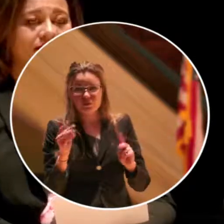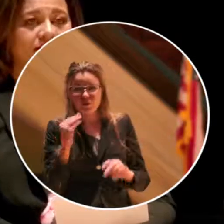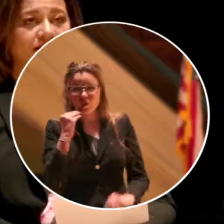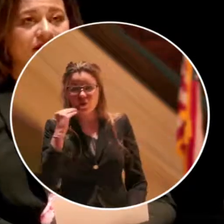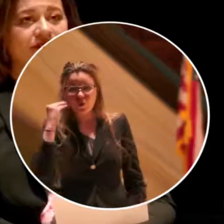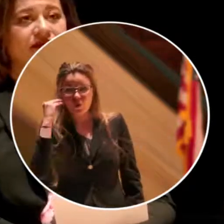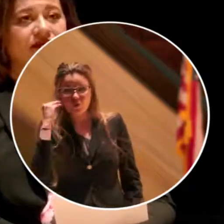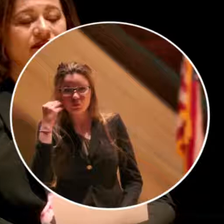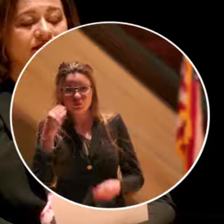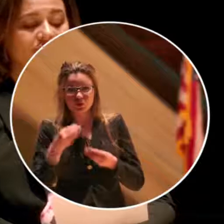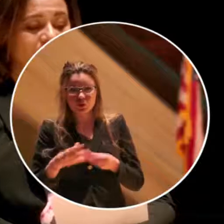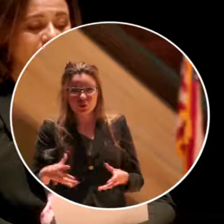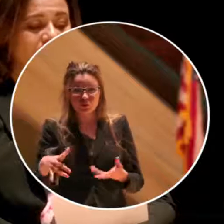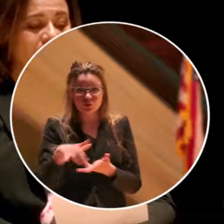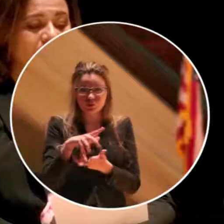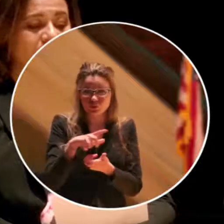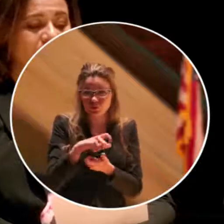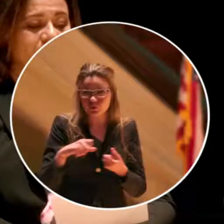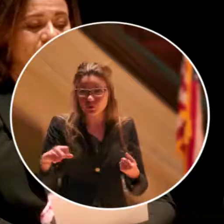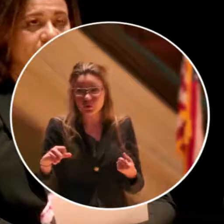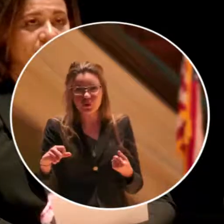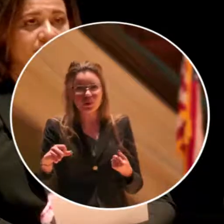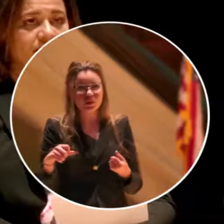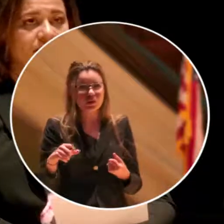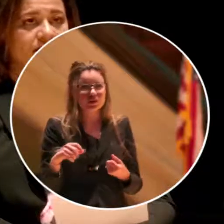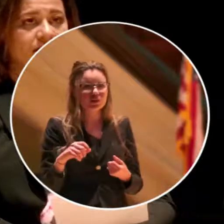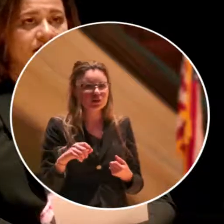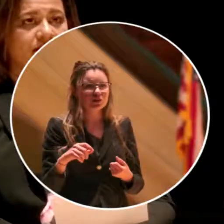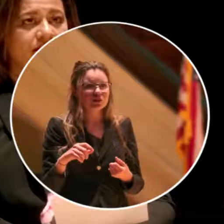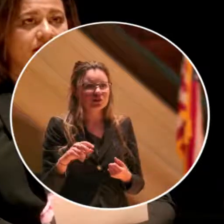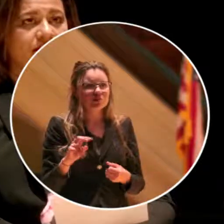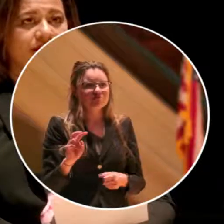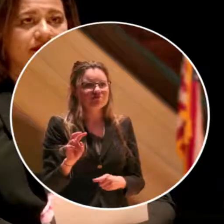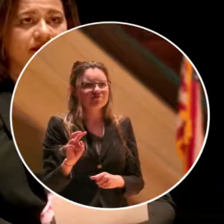their business. She turned right back around.